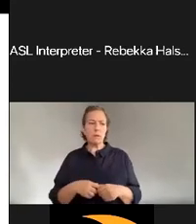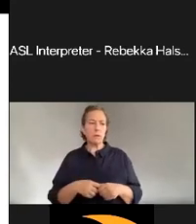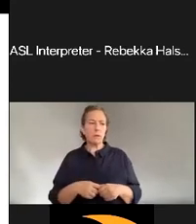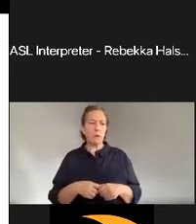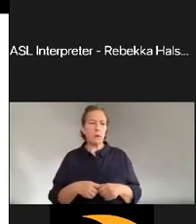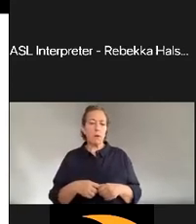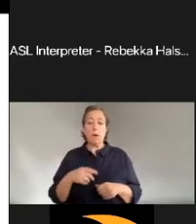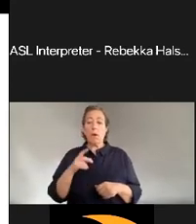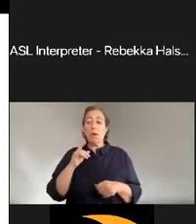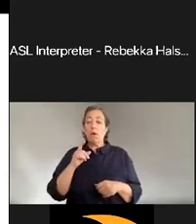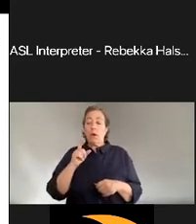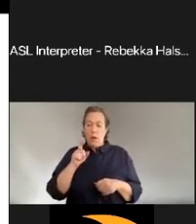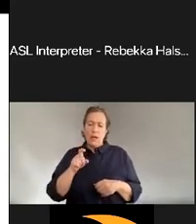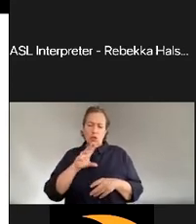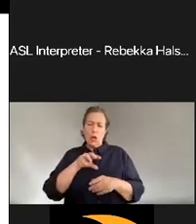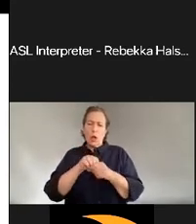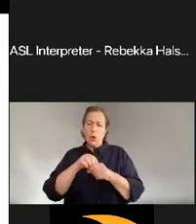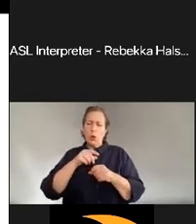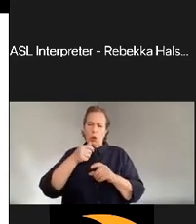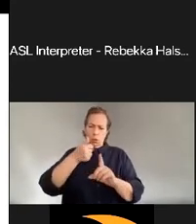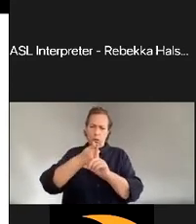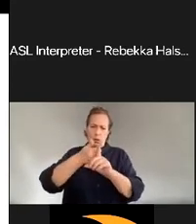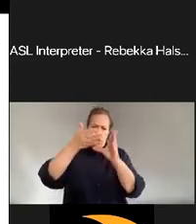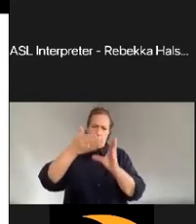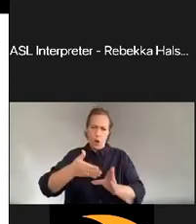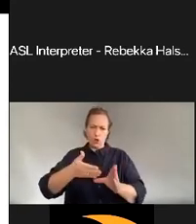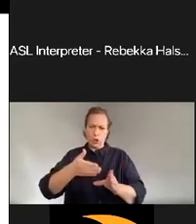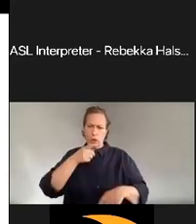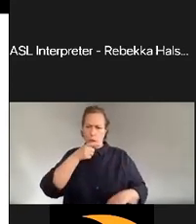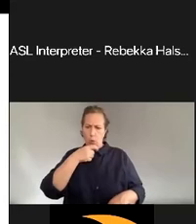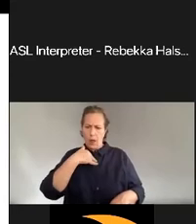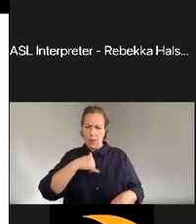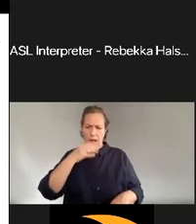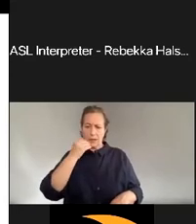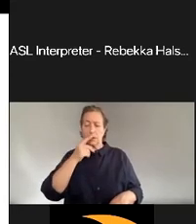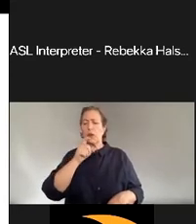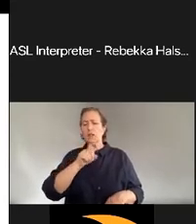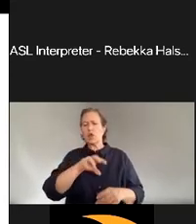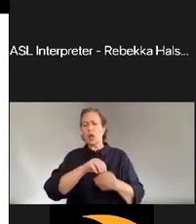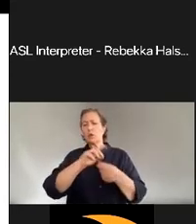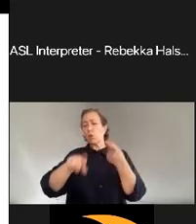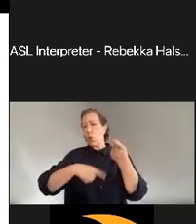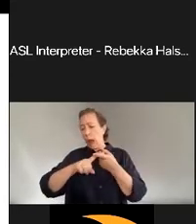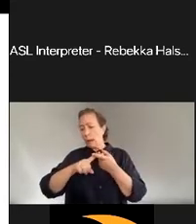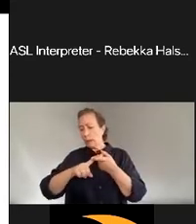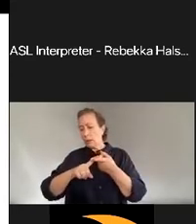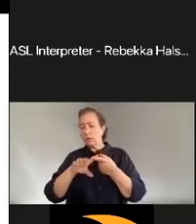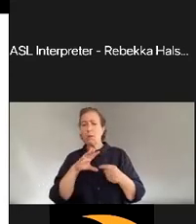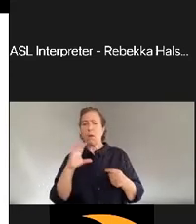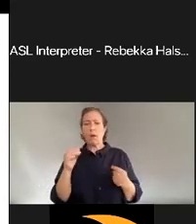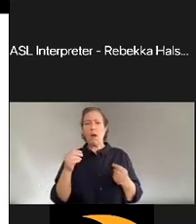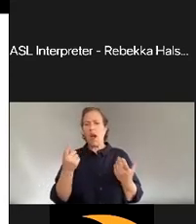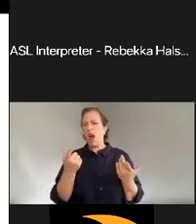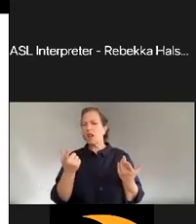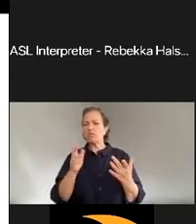has experienced the alleged discrimination, when the conduct occurred, and of course, provide basic contact information so